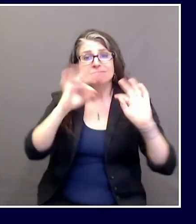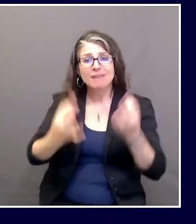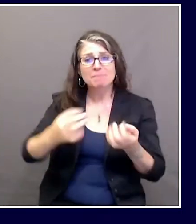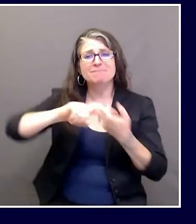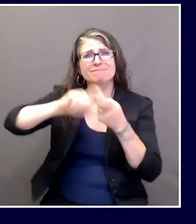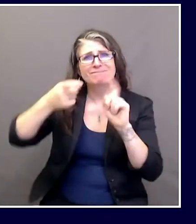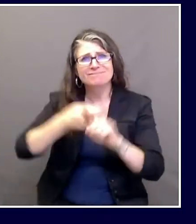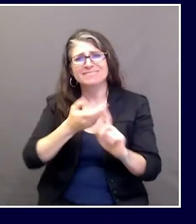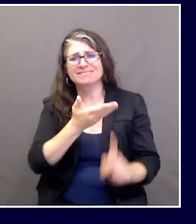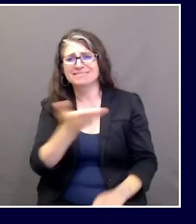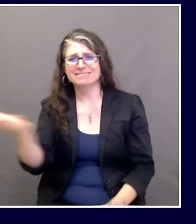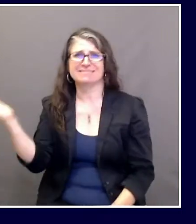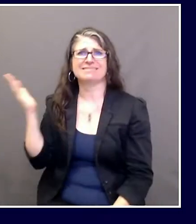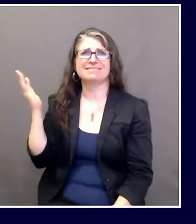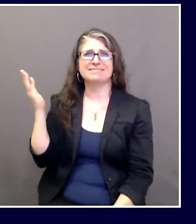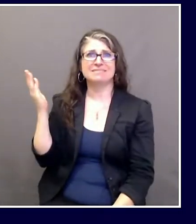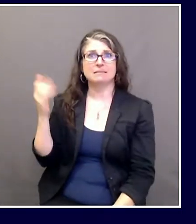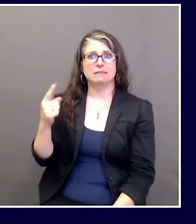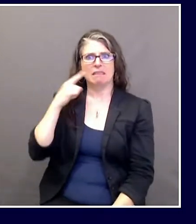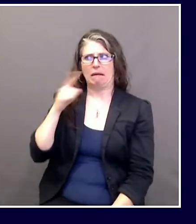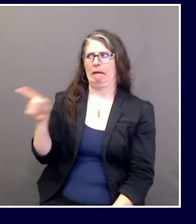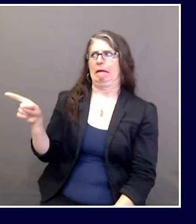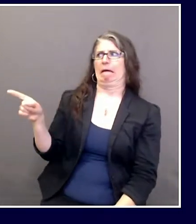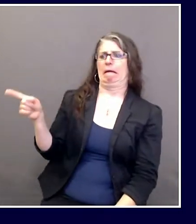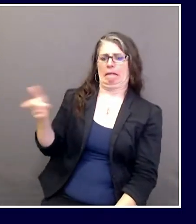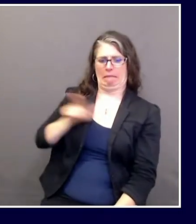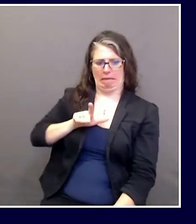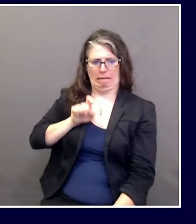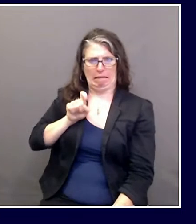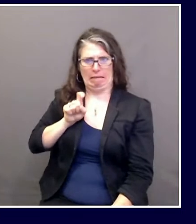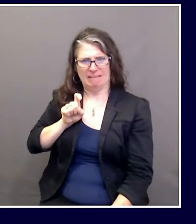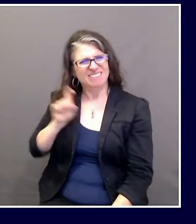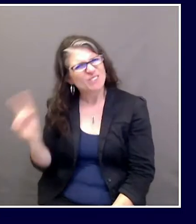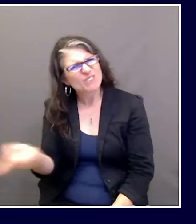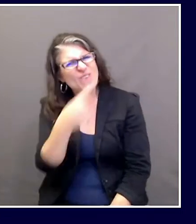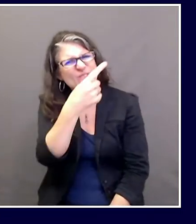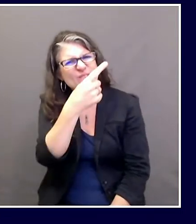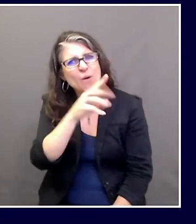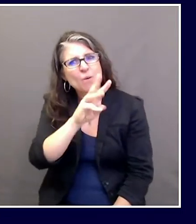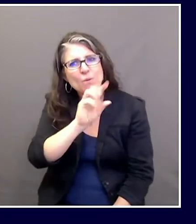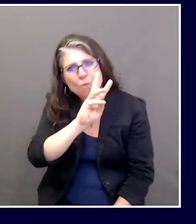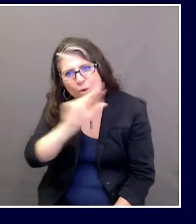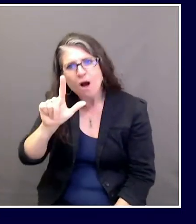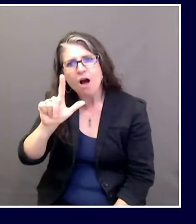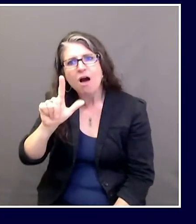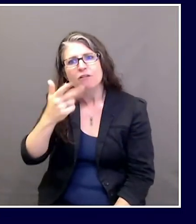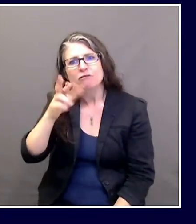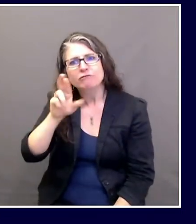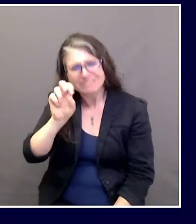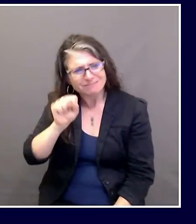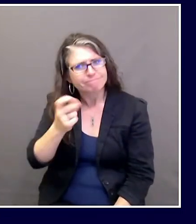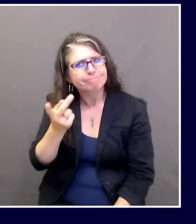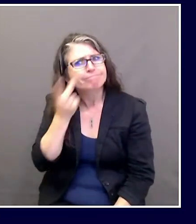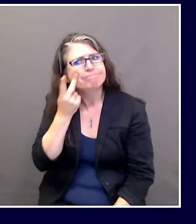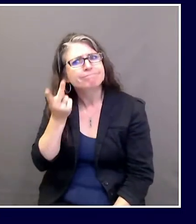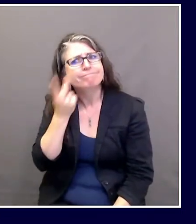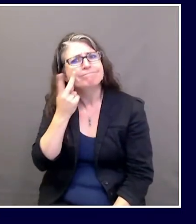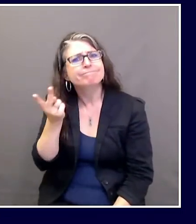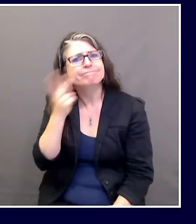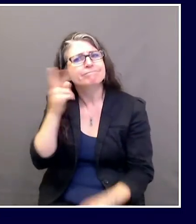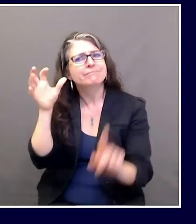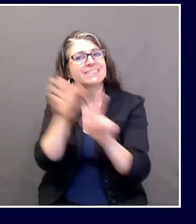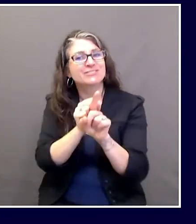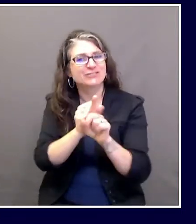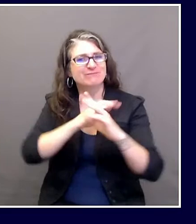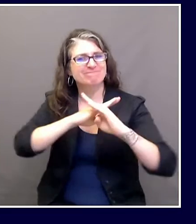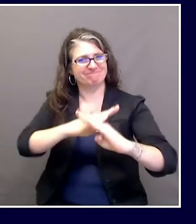risk, get a COVID-19 test. Thank you. Thank you, Commissioner, and thanks to all of our colleagues in the media today. And thanks to all of you for